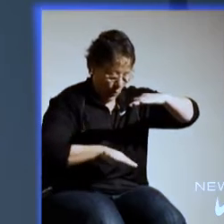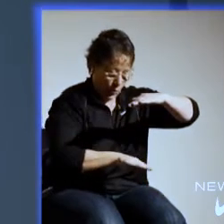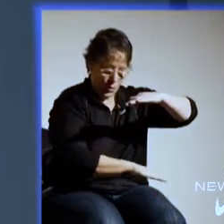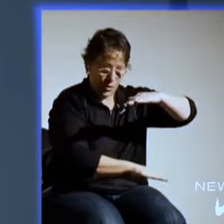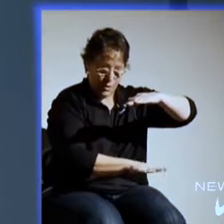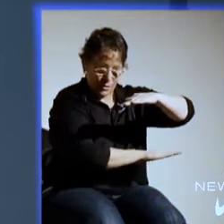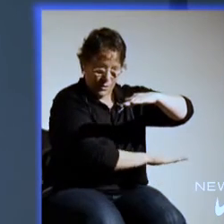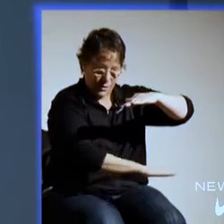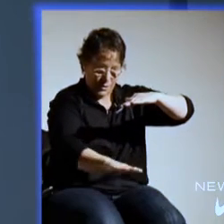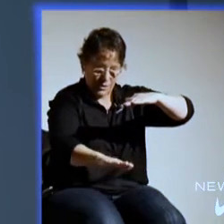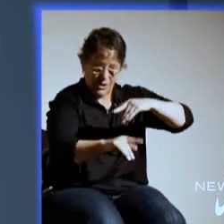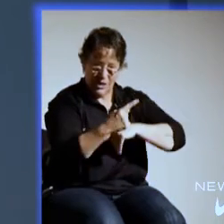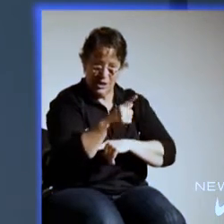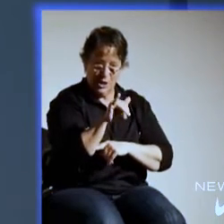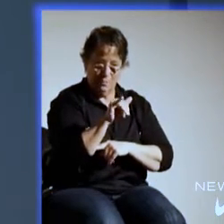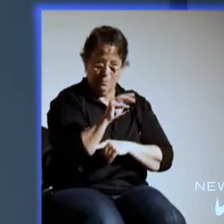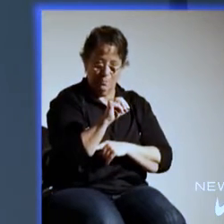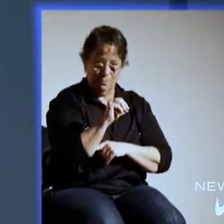the...